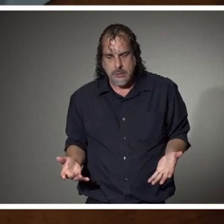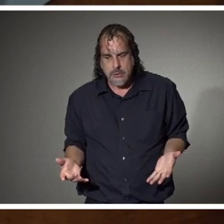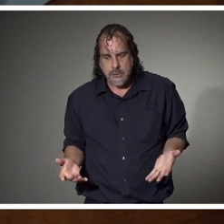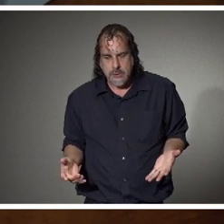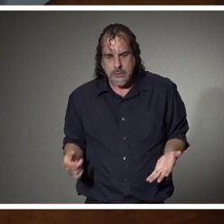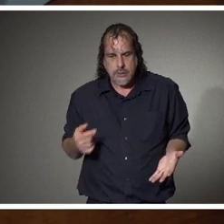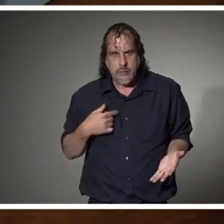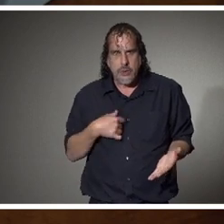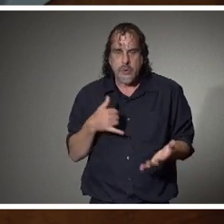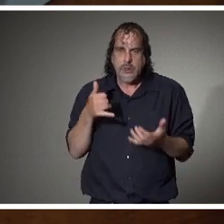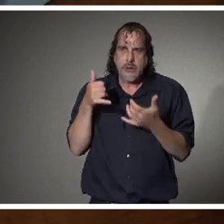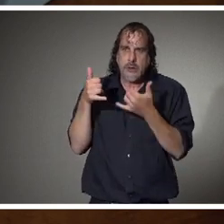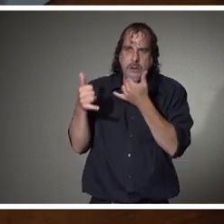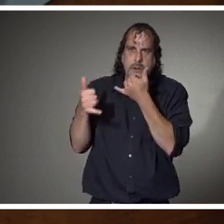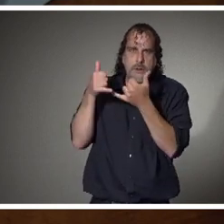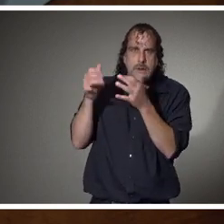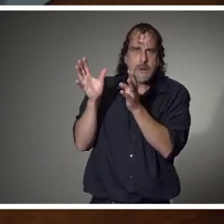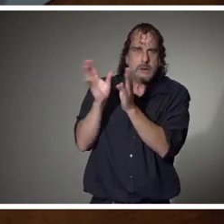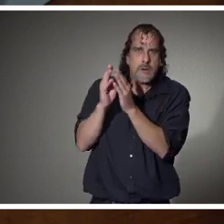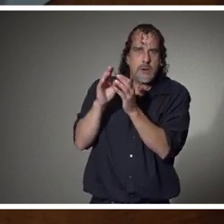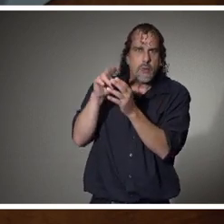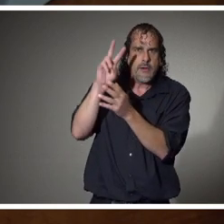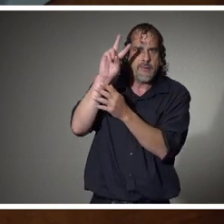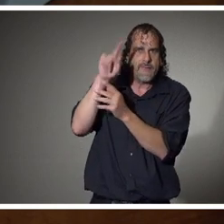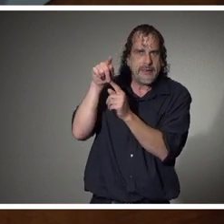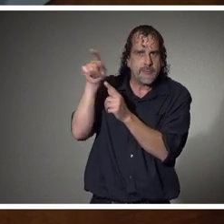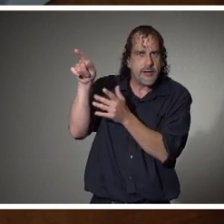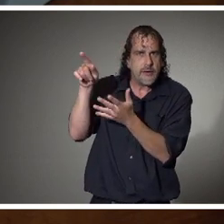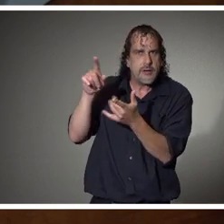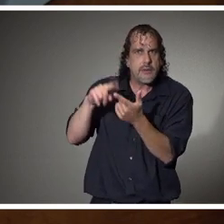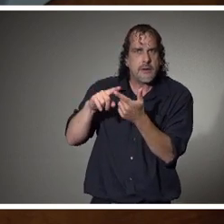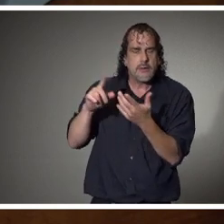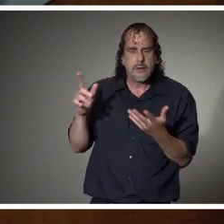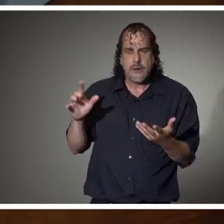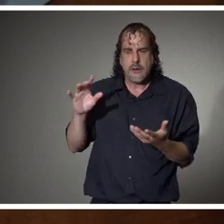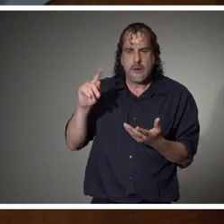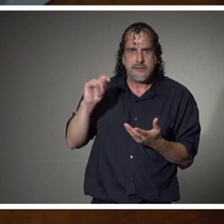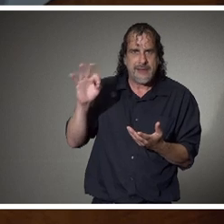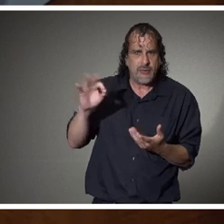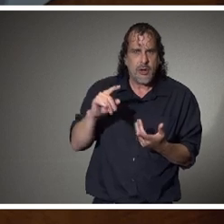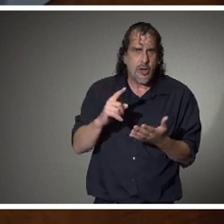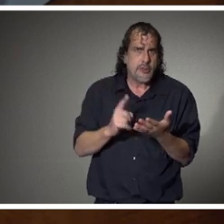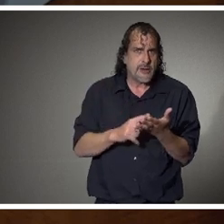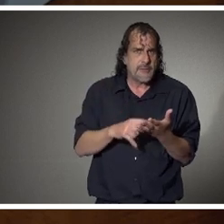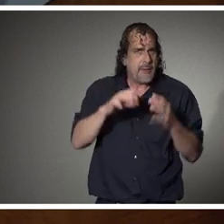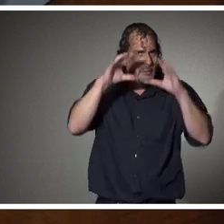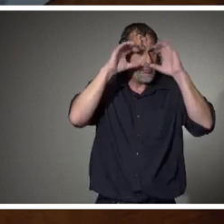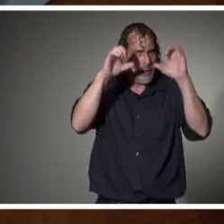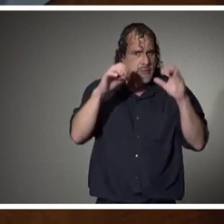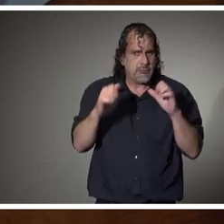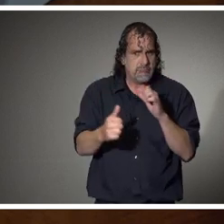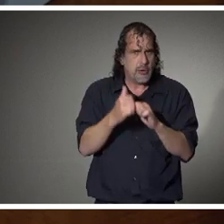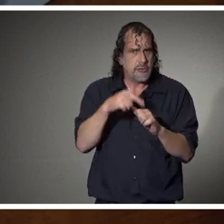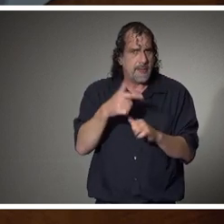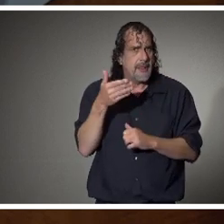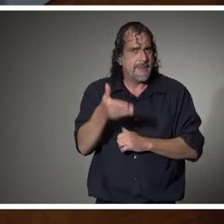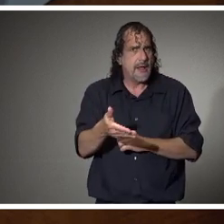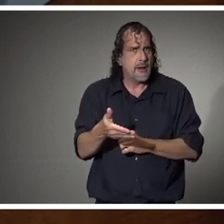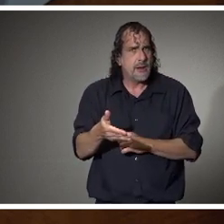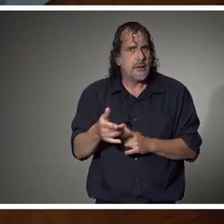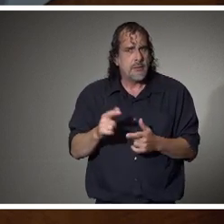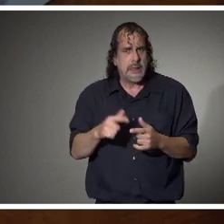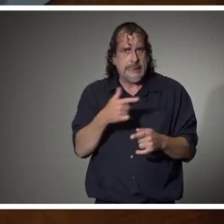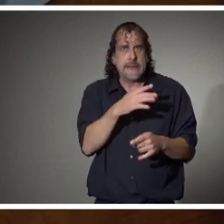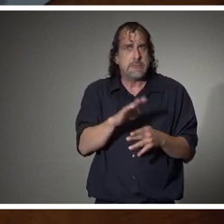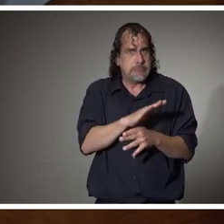our calls with at least Vice President Pence and the Coronavirus Task Force, which the President gets on most every time, but he is certainly a very, very